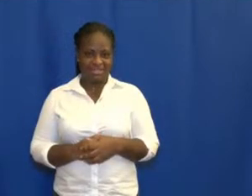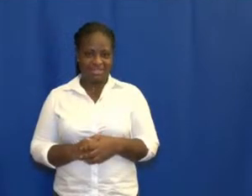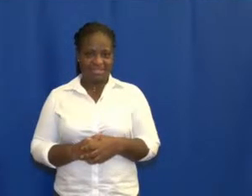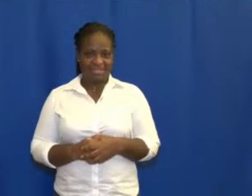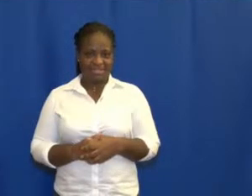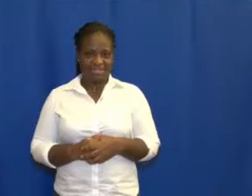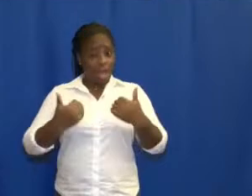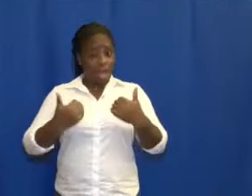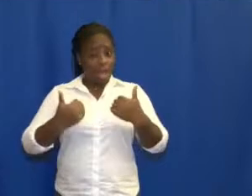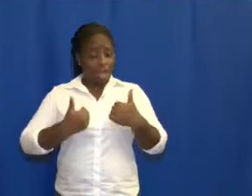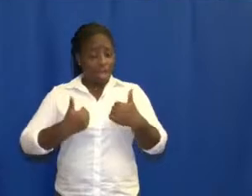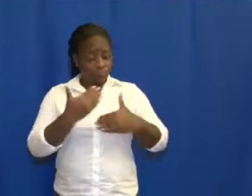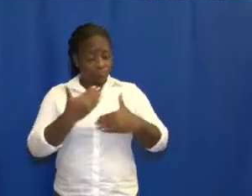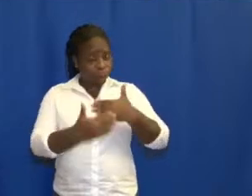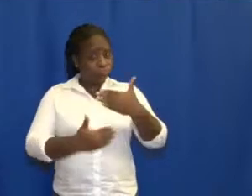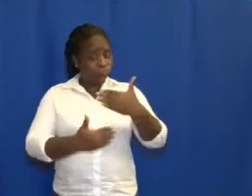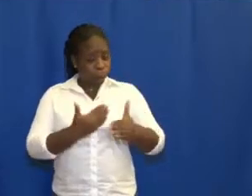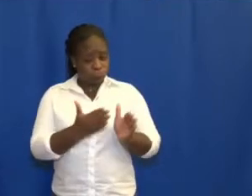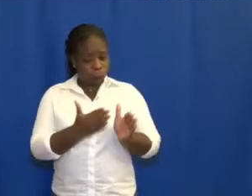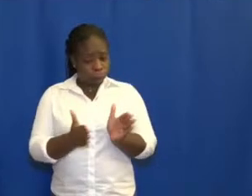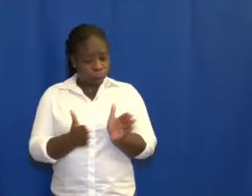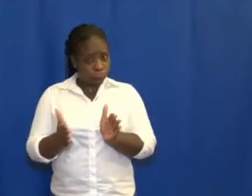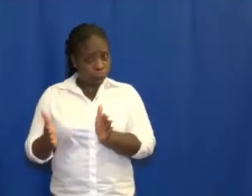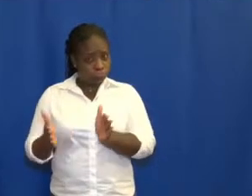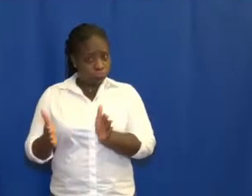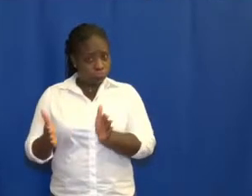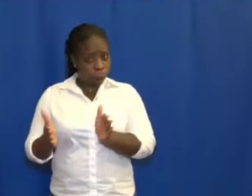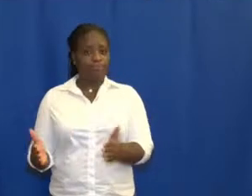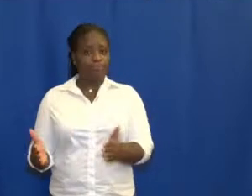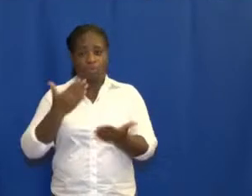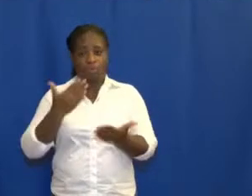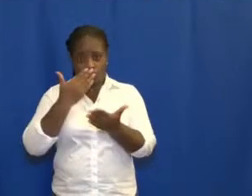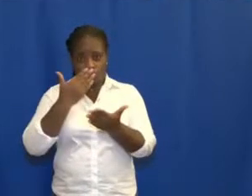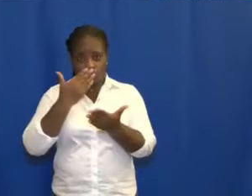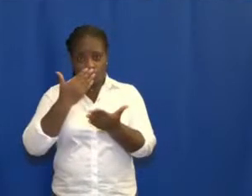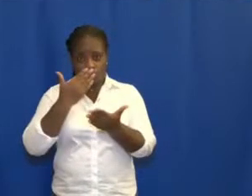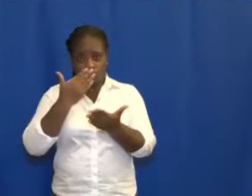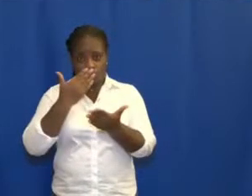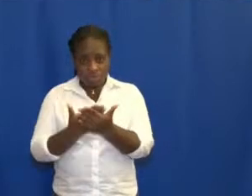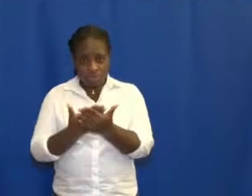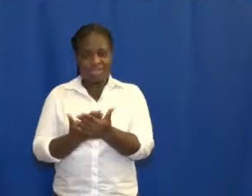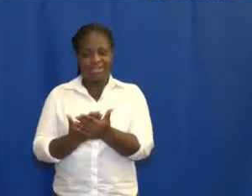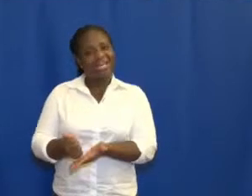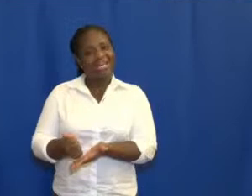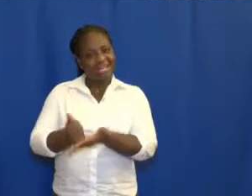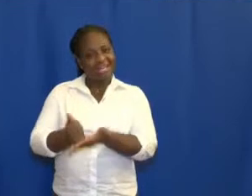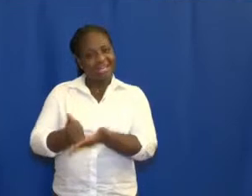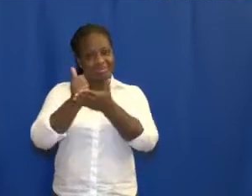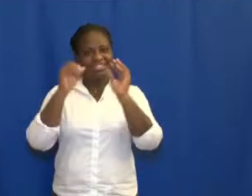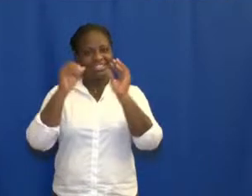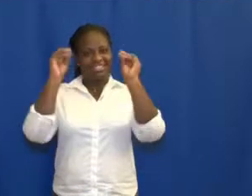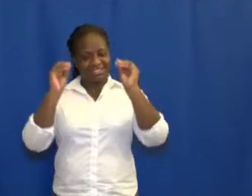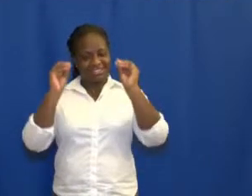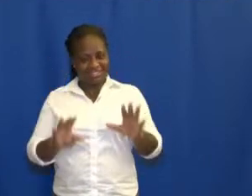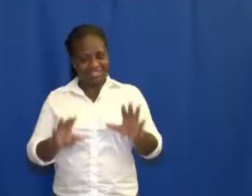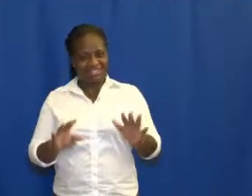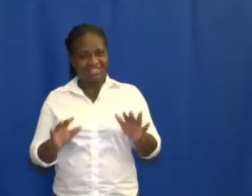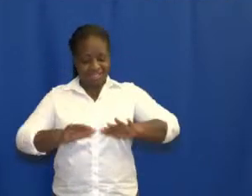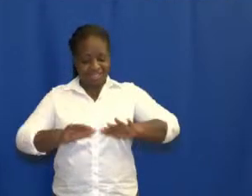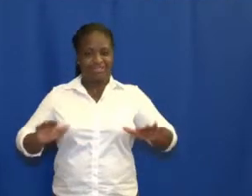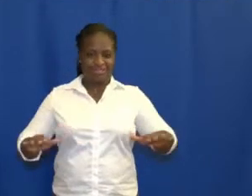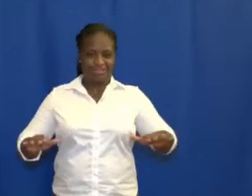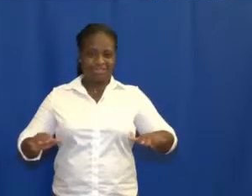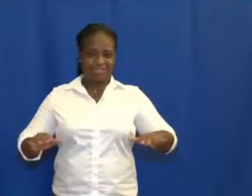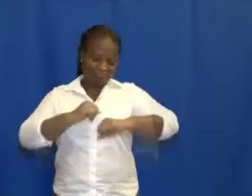Yɛyɛ ntotoyɛ ne hyehyɛ pa a ɛbɛbɔ teacherfoɔ ne yɛn mma ne ho